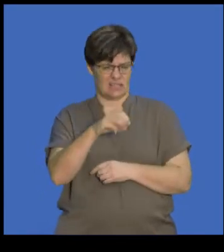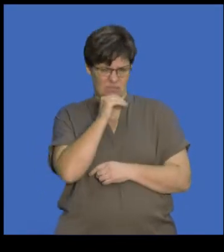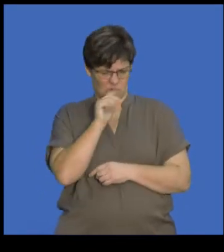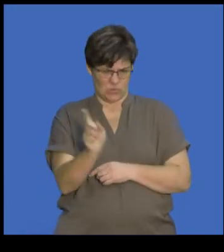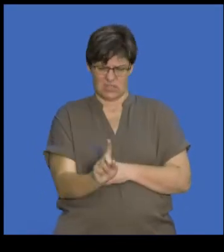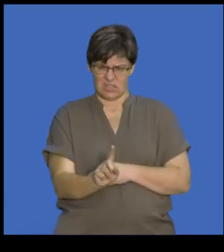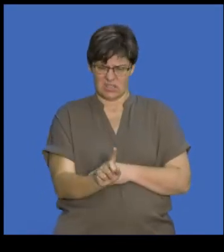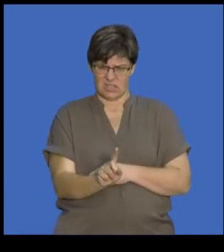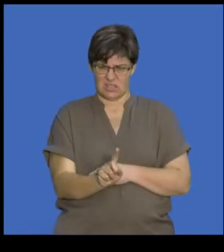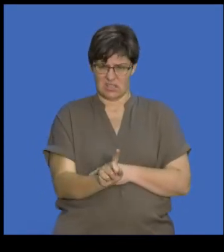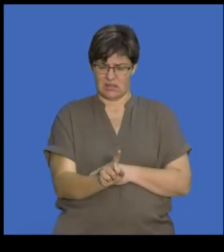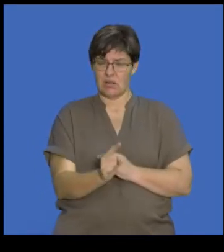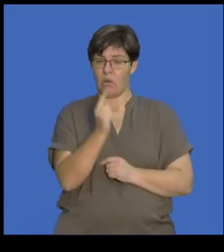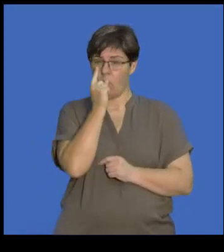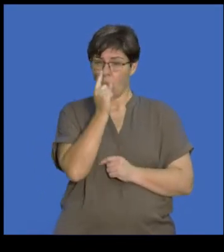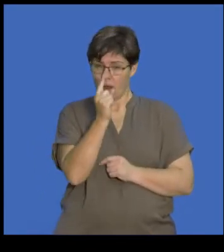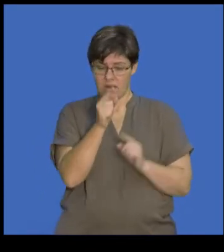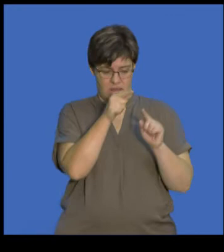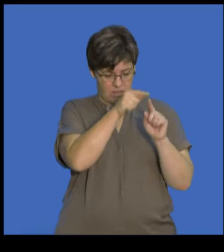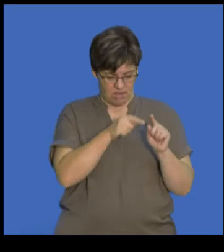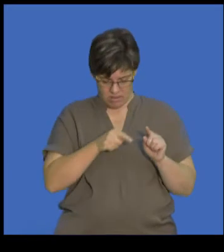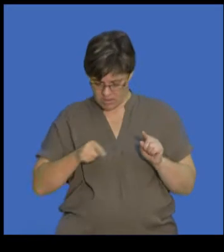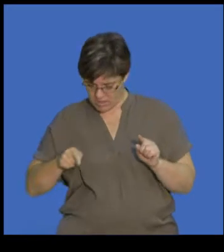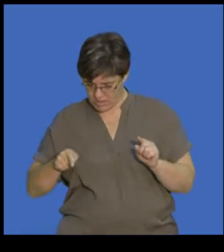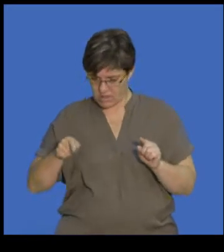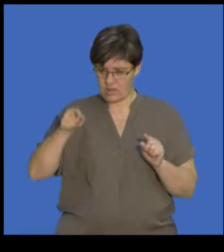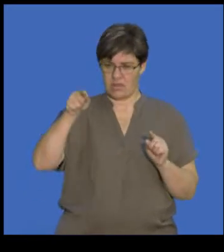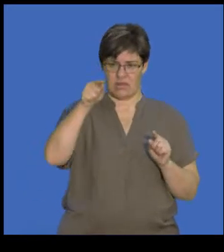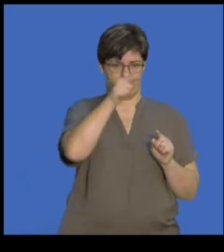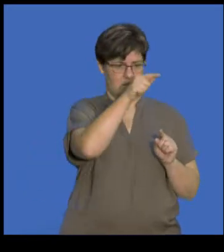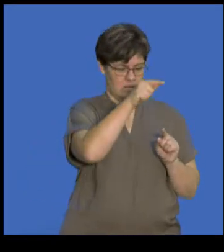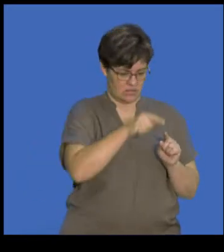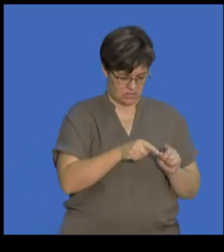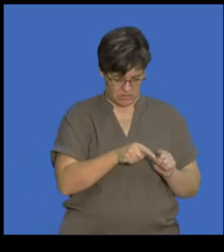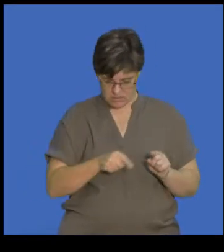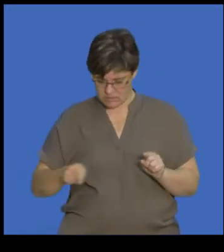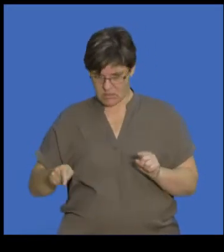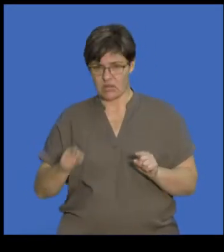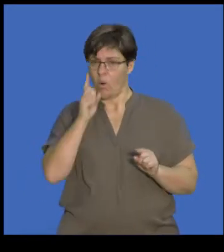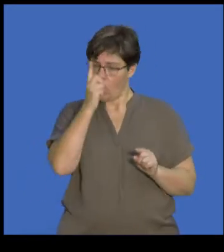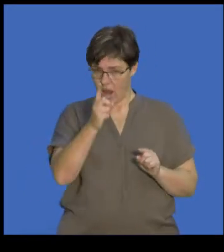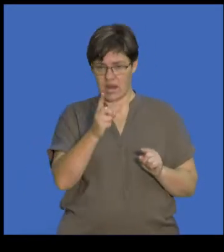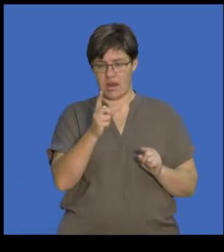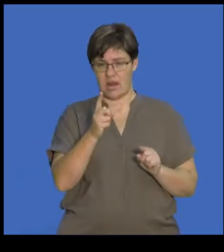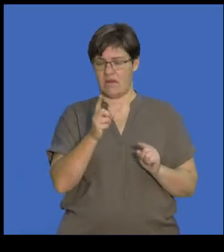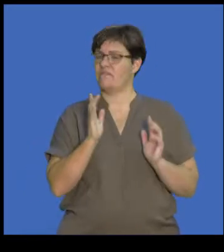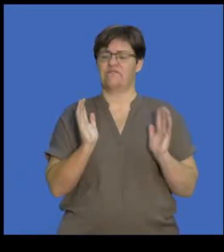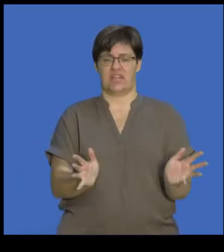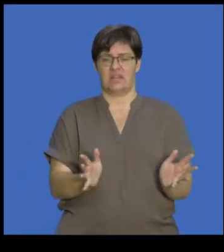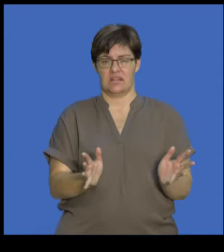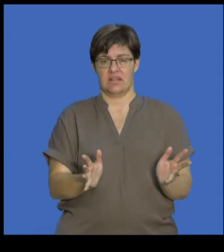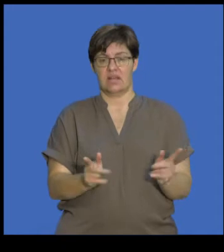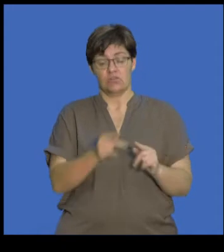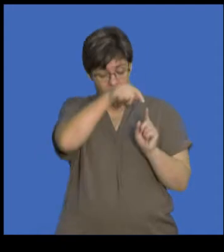It says that there is only one path of current for current to actually flow. So the amount of current